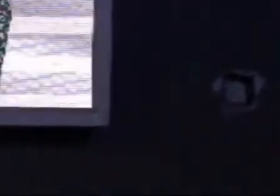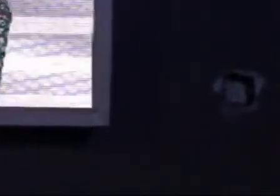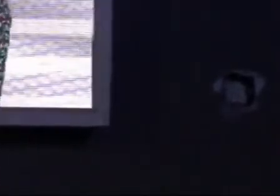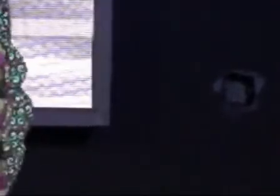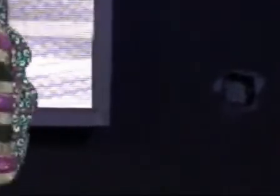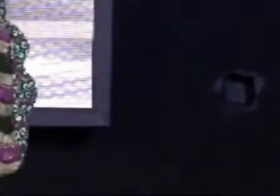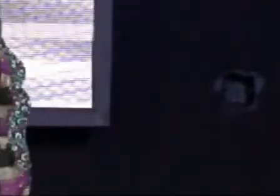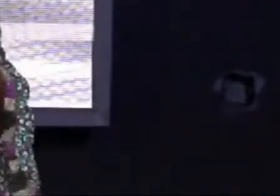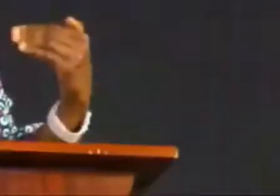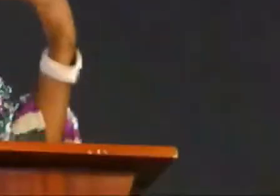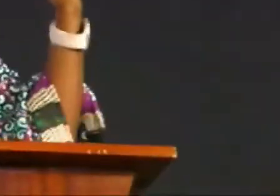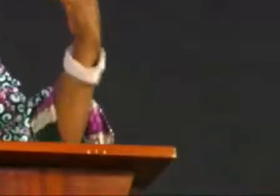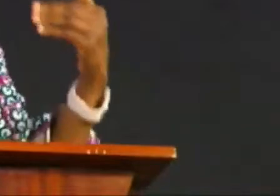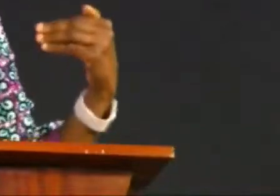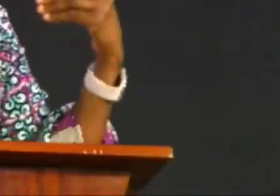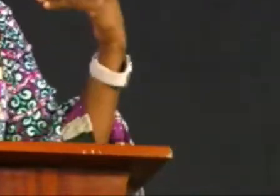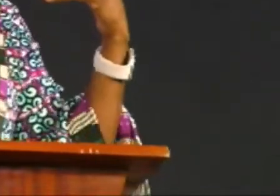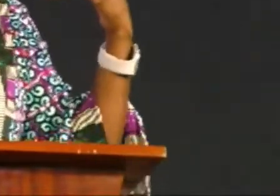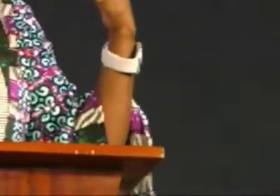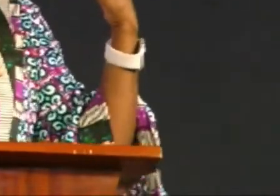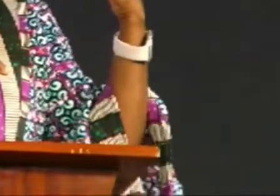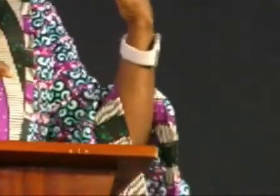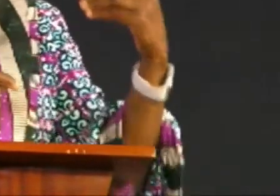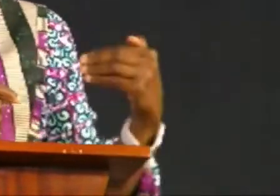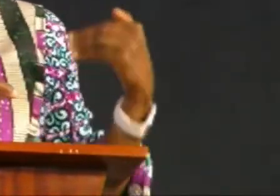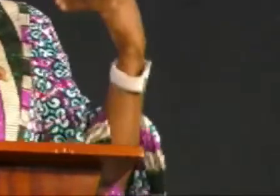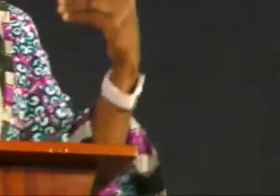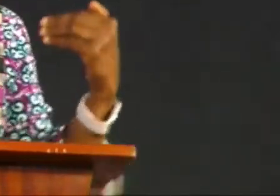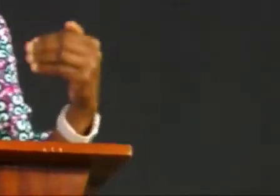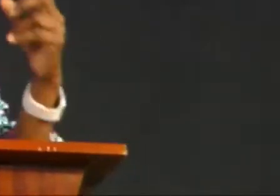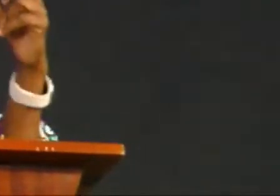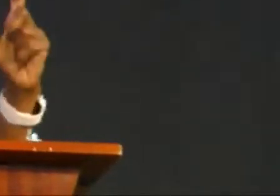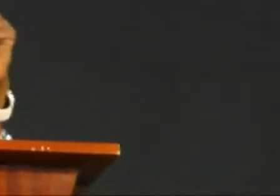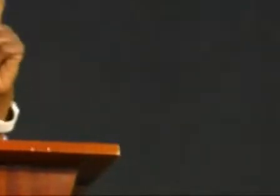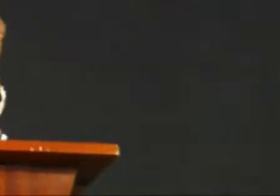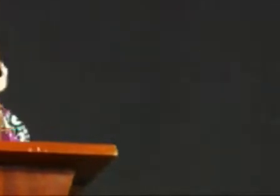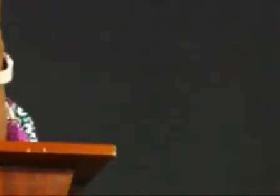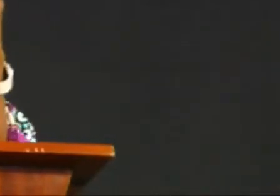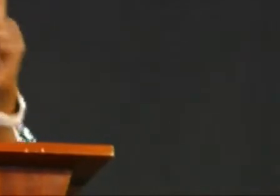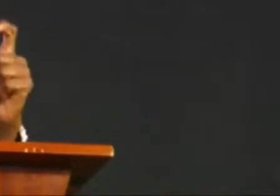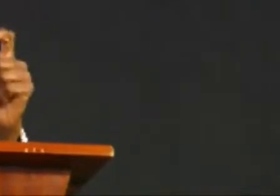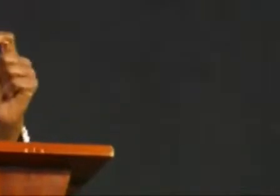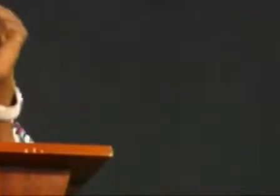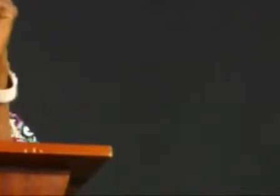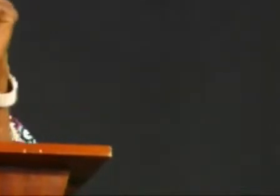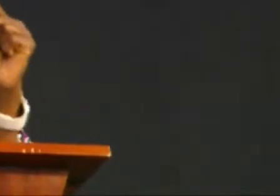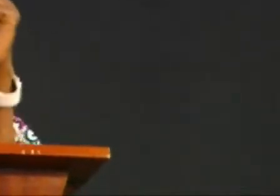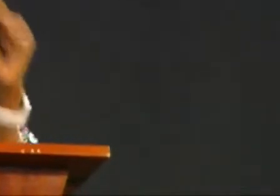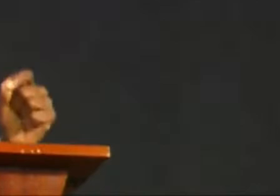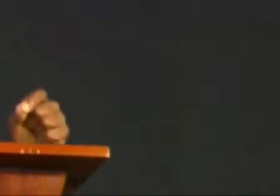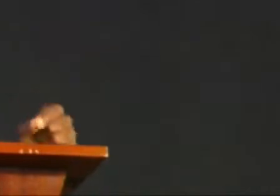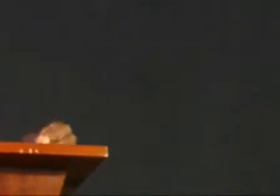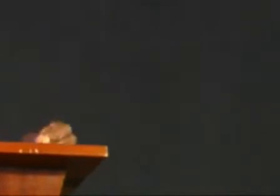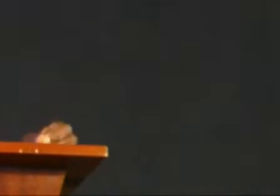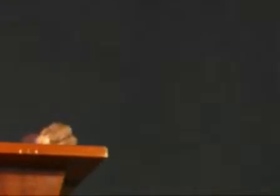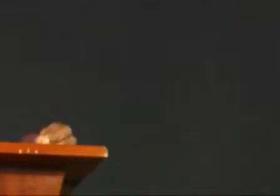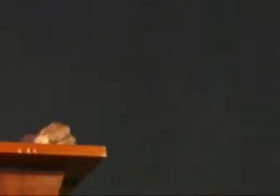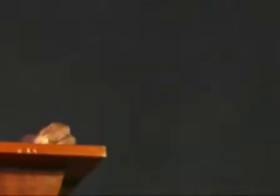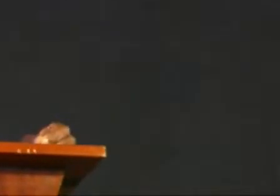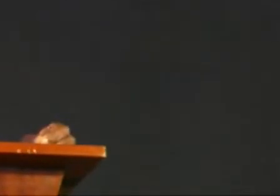to stress on this mindset shift about precision quality. How do we do things and do it properly?